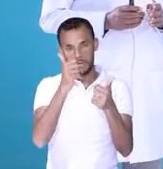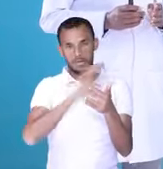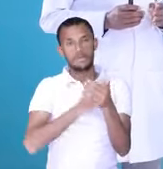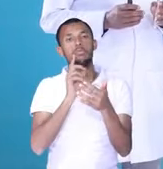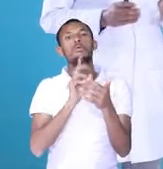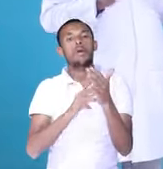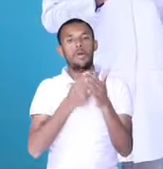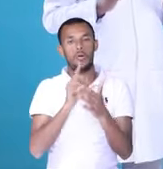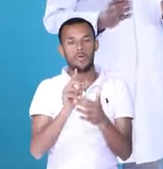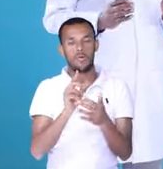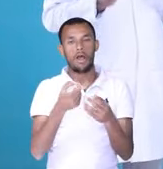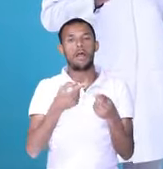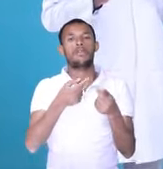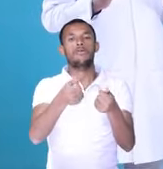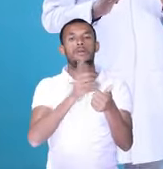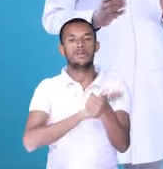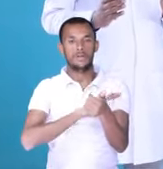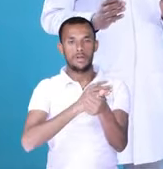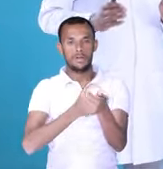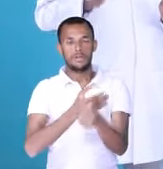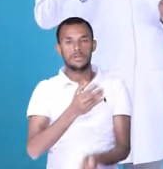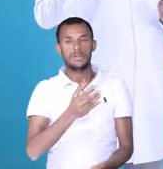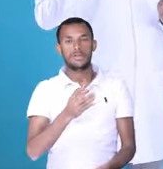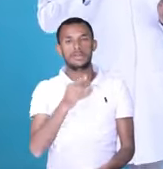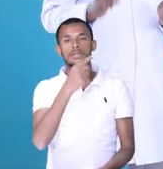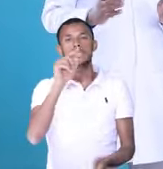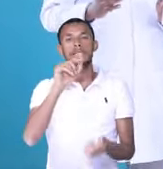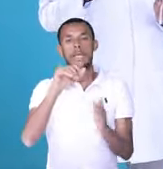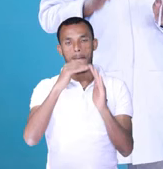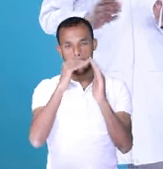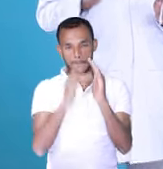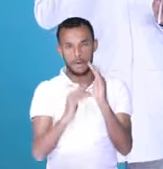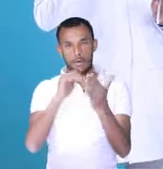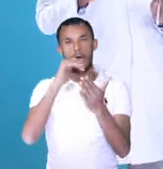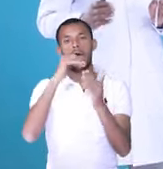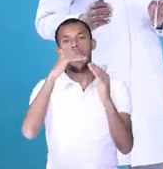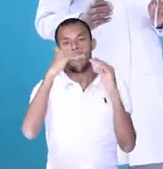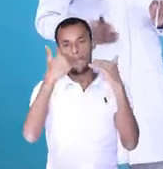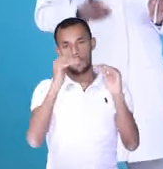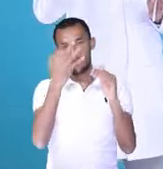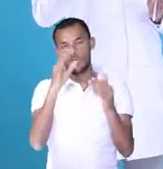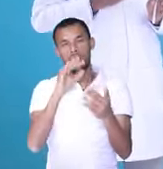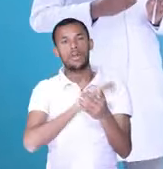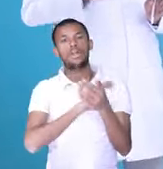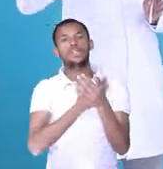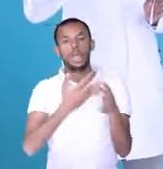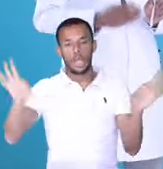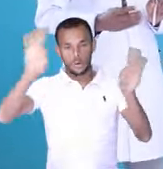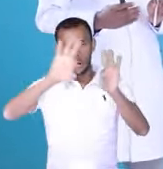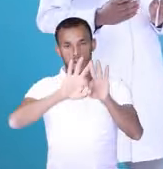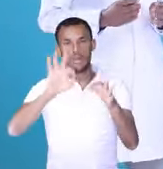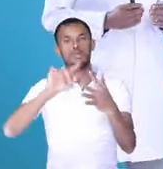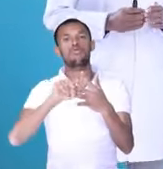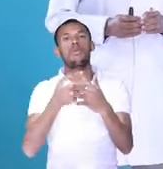energy? Activation energy is the minimum amount of energy required to